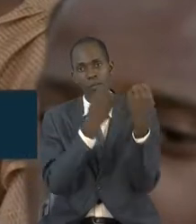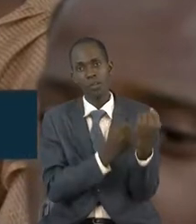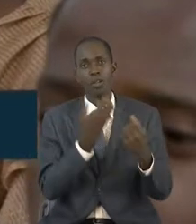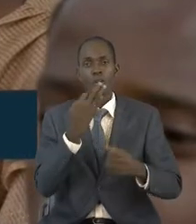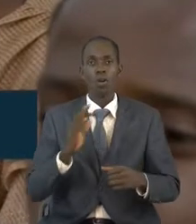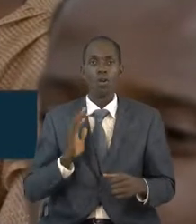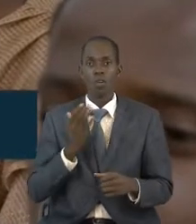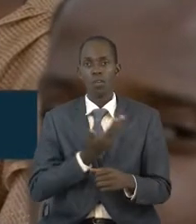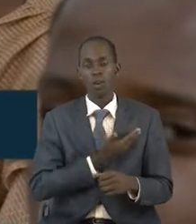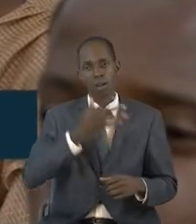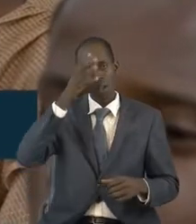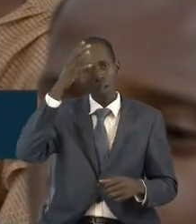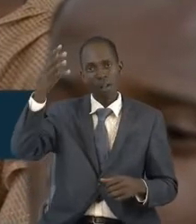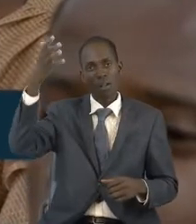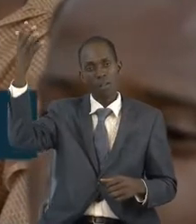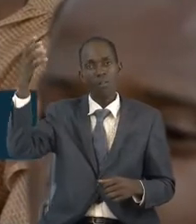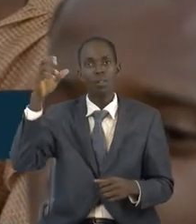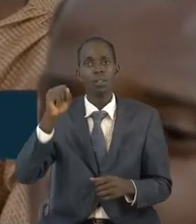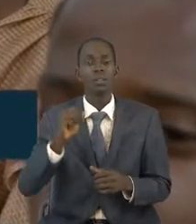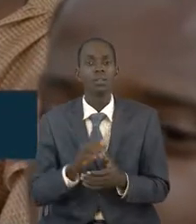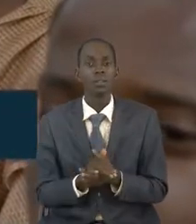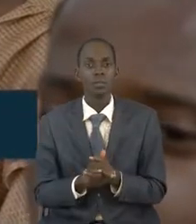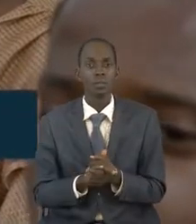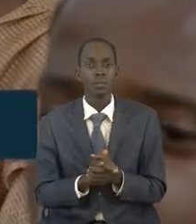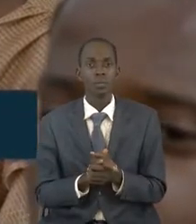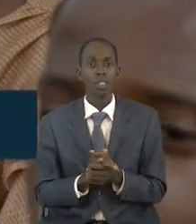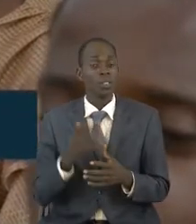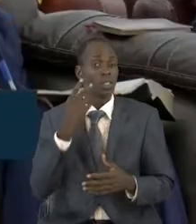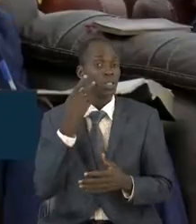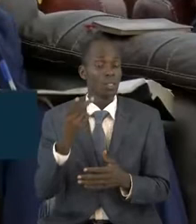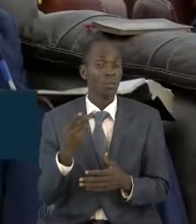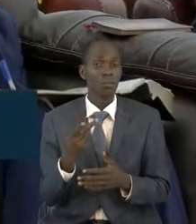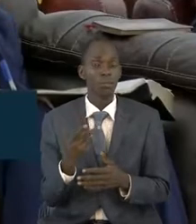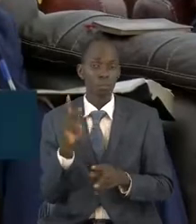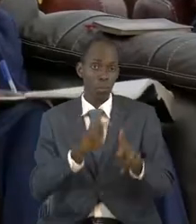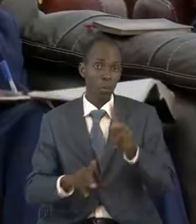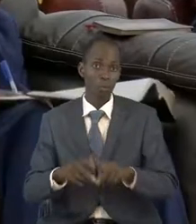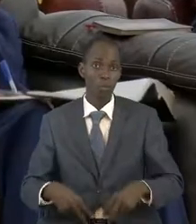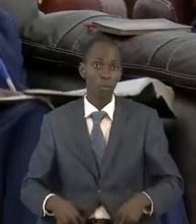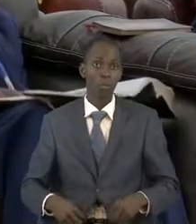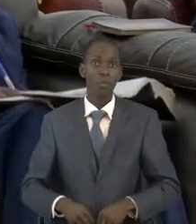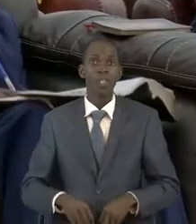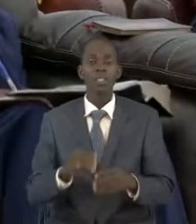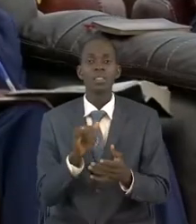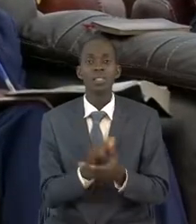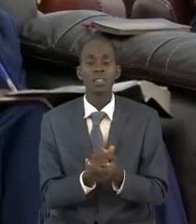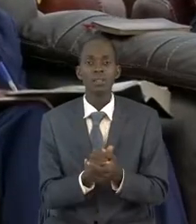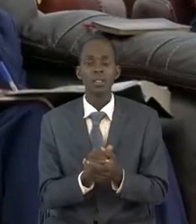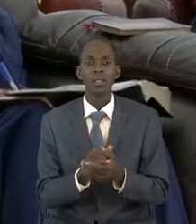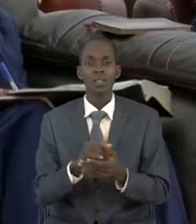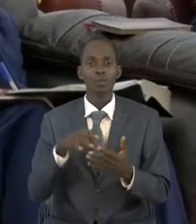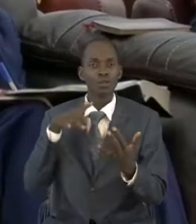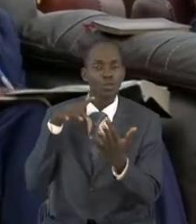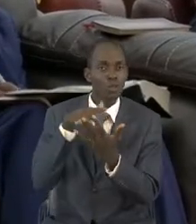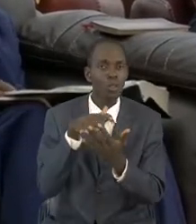the faith of our fathers. You see people that read history and